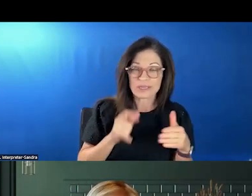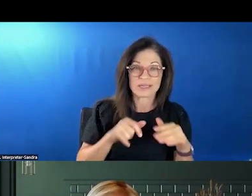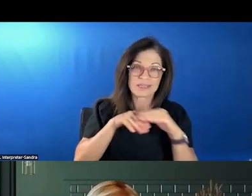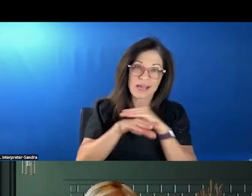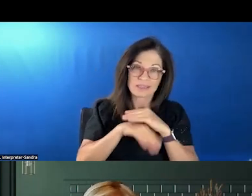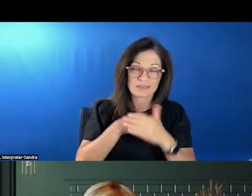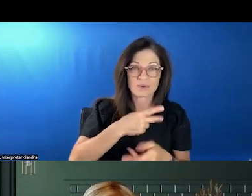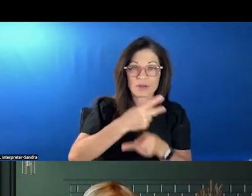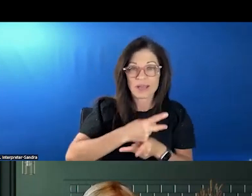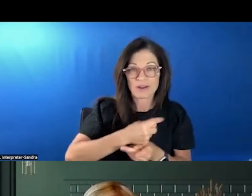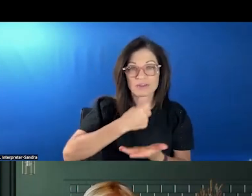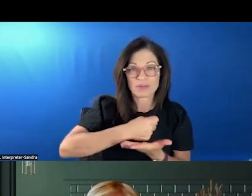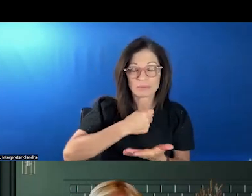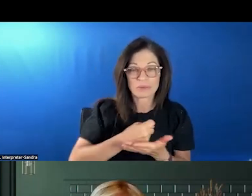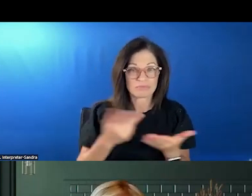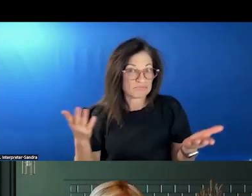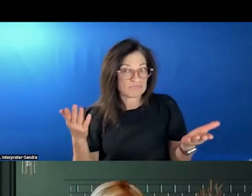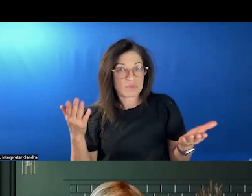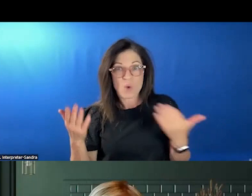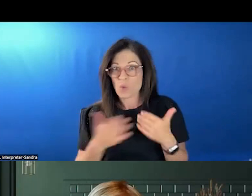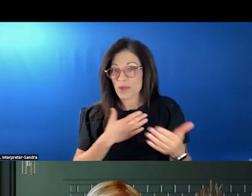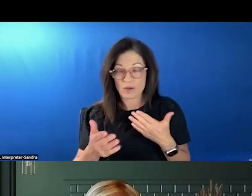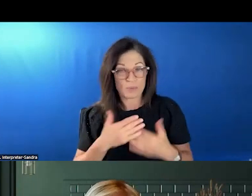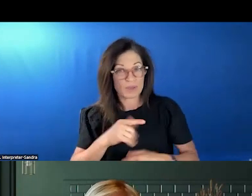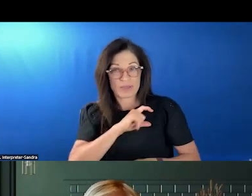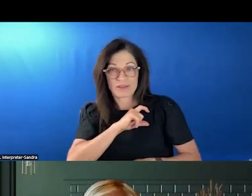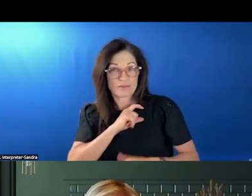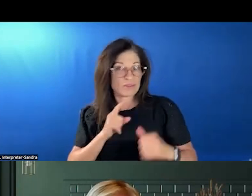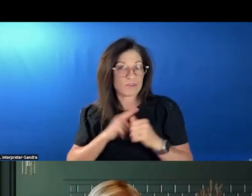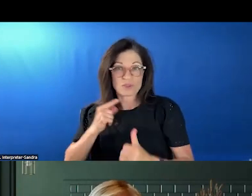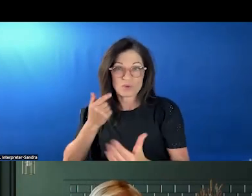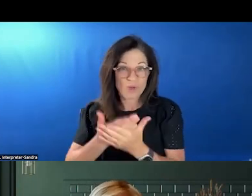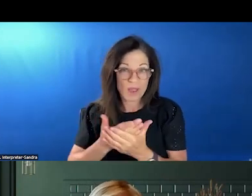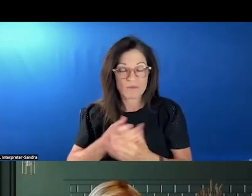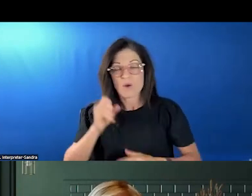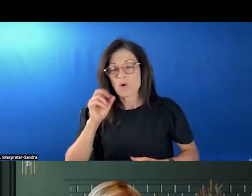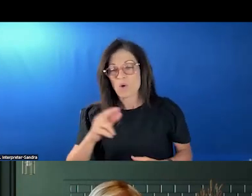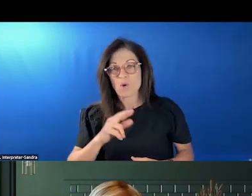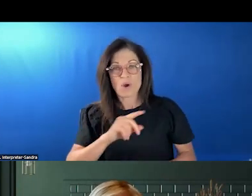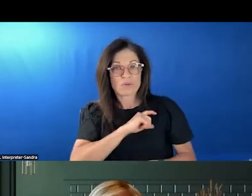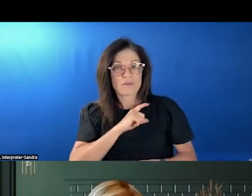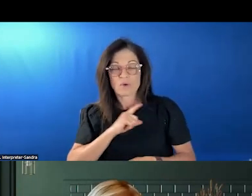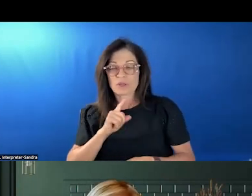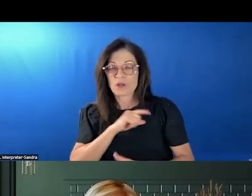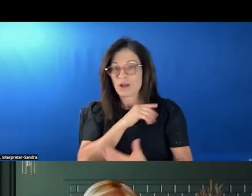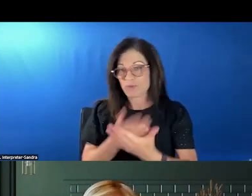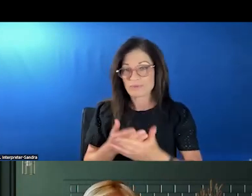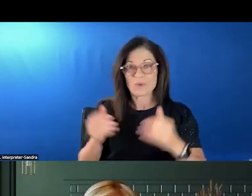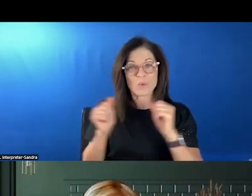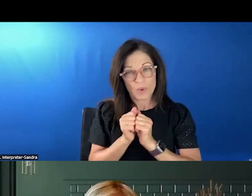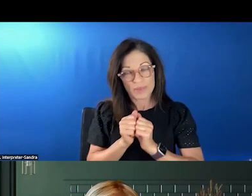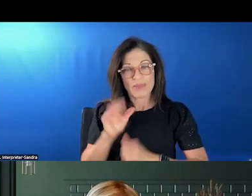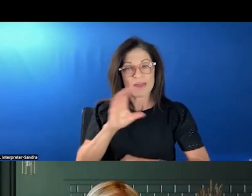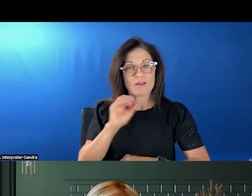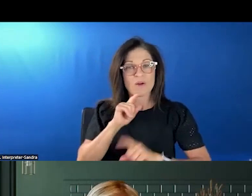treatment, whether that be that law enforcement is first on the scene or law enforcement comes with a co-responder, or